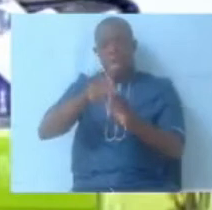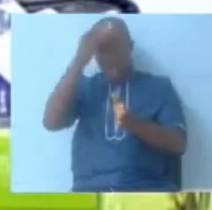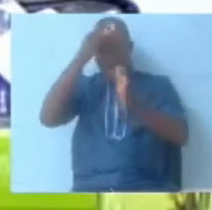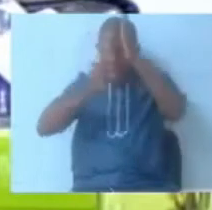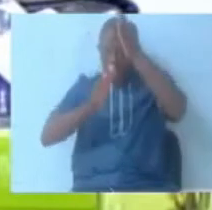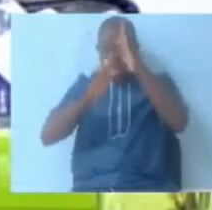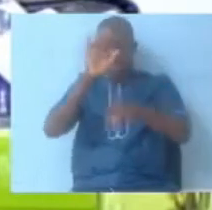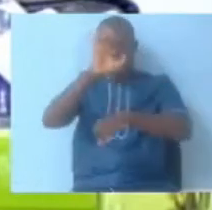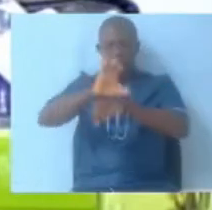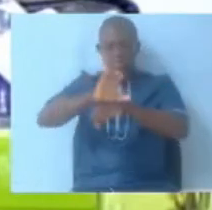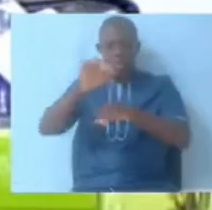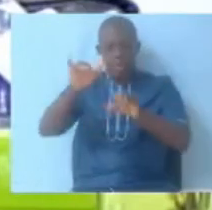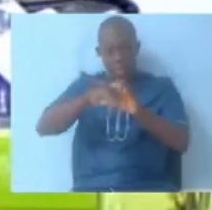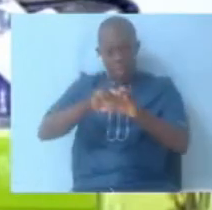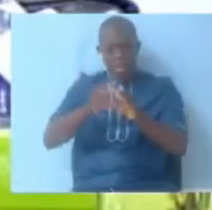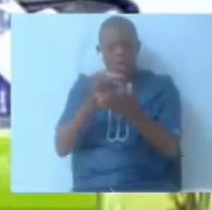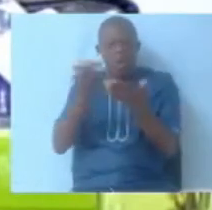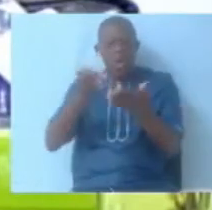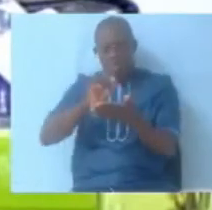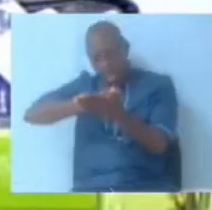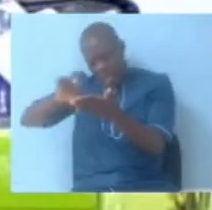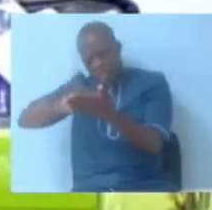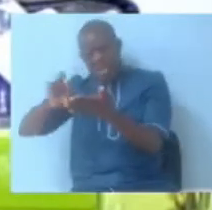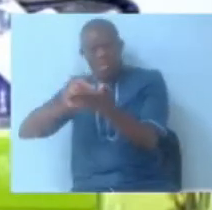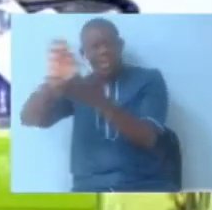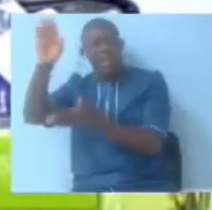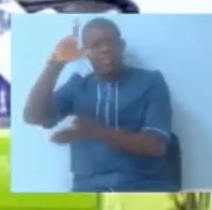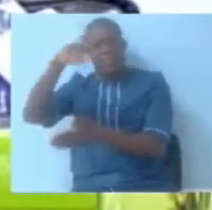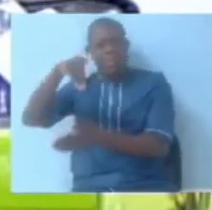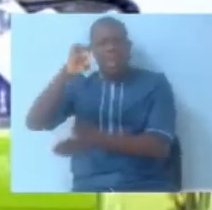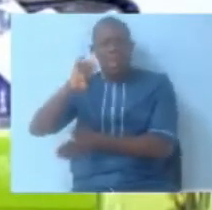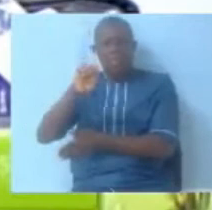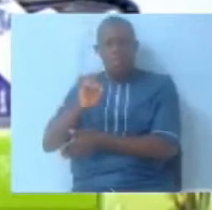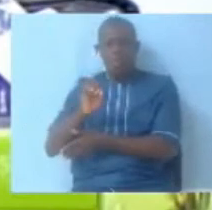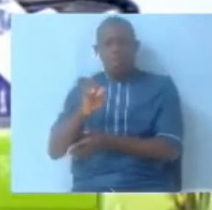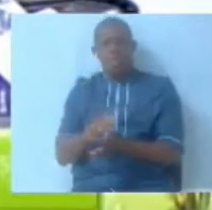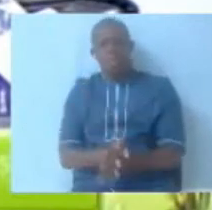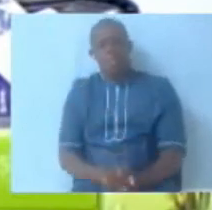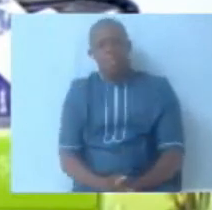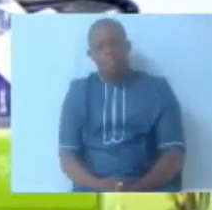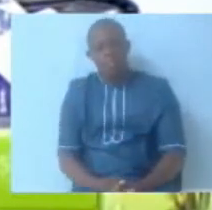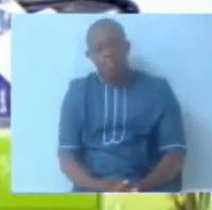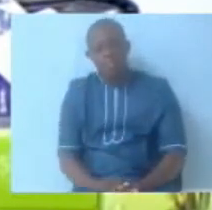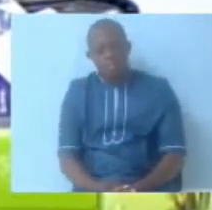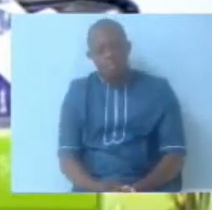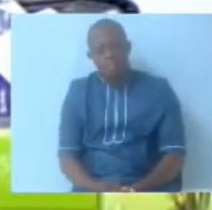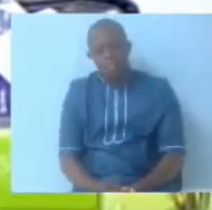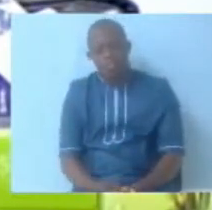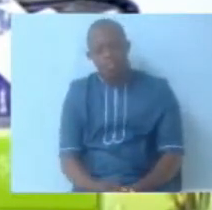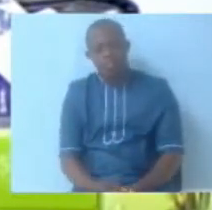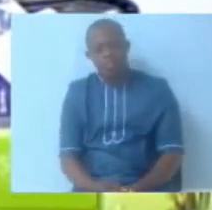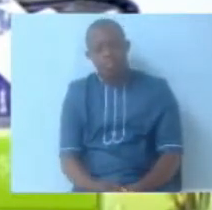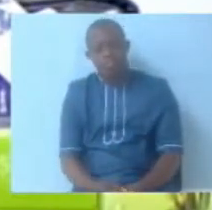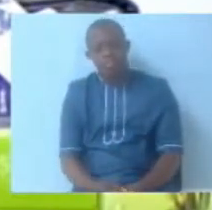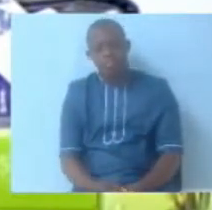safa andu yaki me yele junta ngol la junta la nyaton godi ima ki me mola me alongo wole marling gambia masa kunda do gular be la nyaton